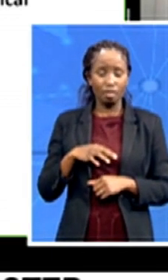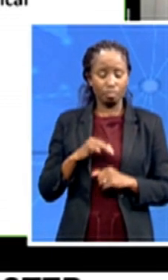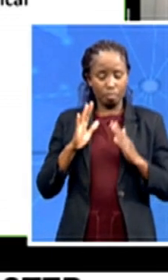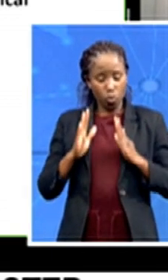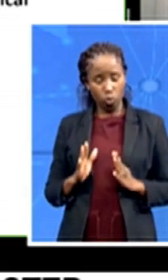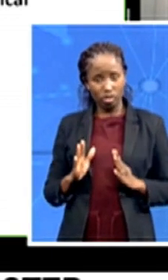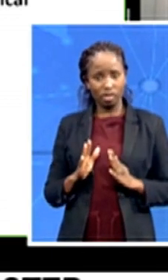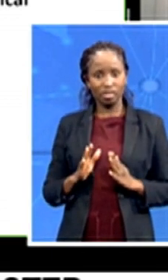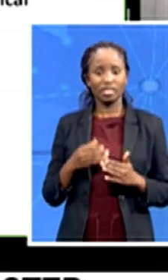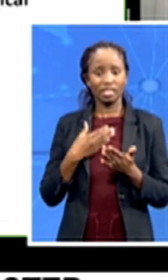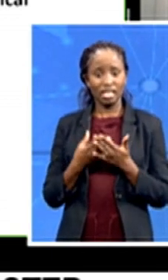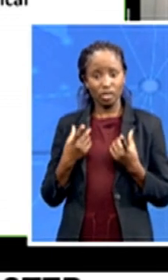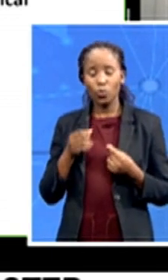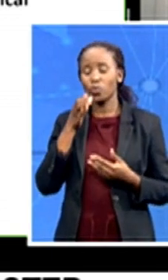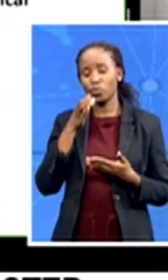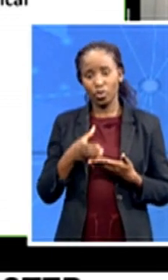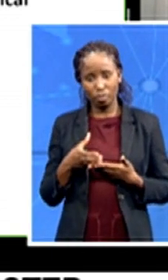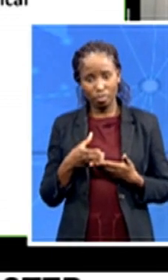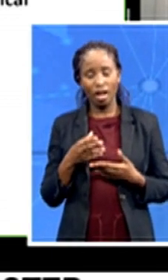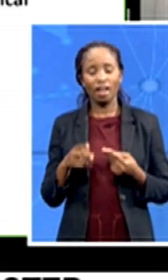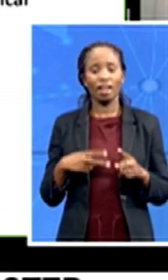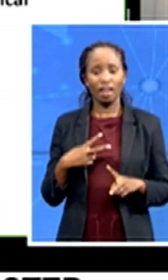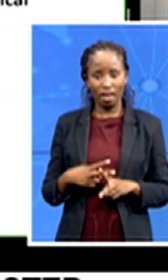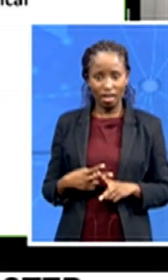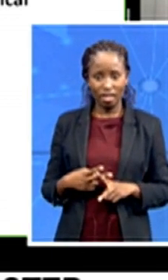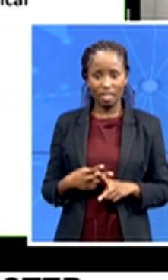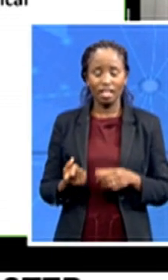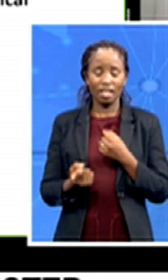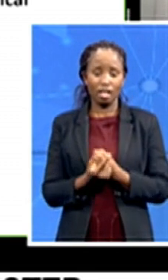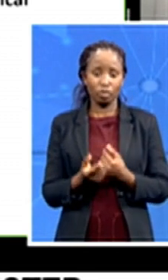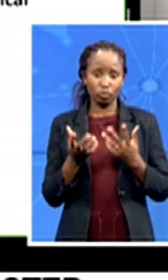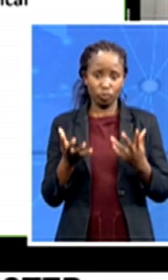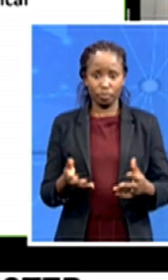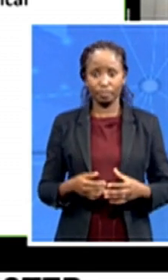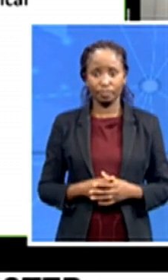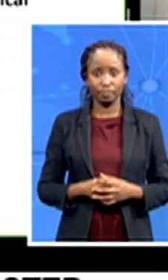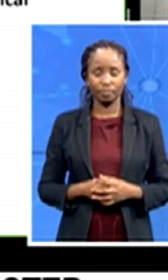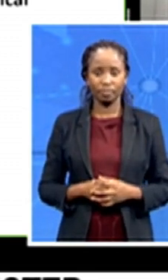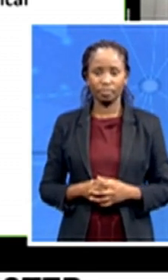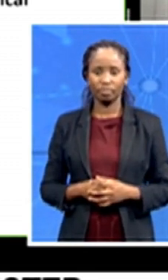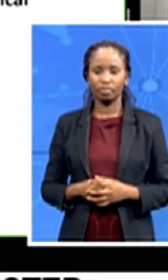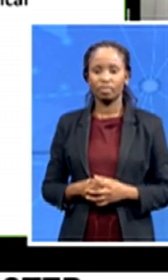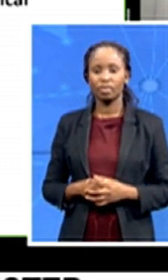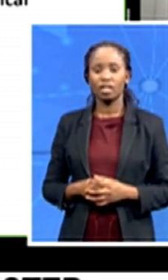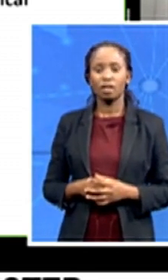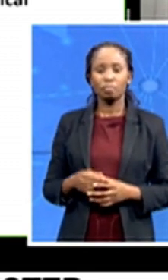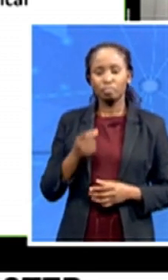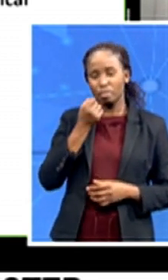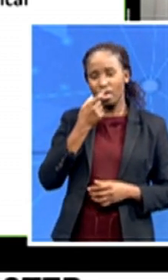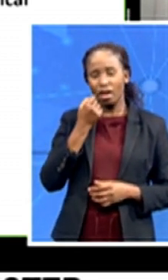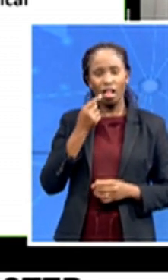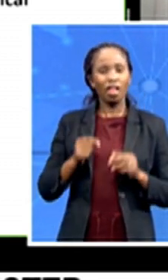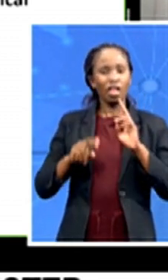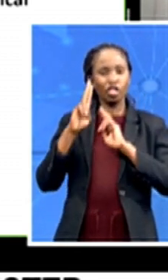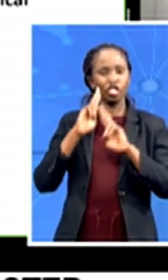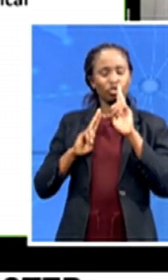event? So to look at that, you look at the medical history from all the patient records, and that's why you need all the